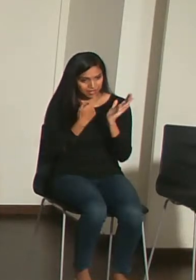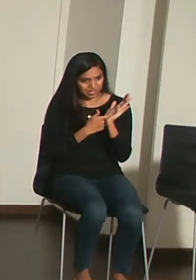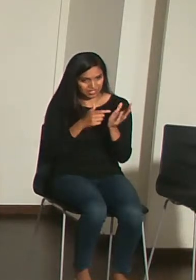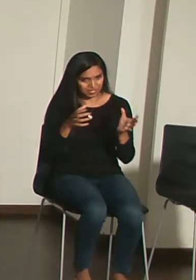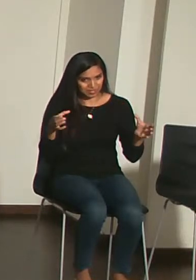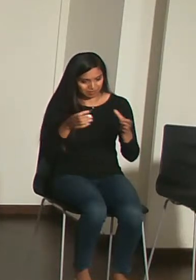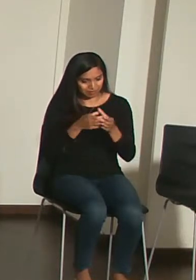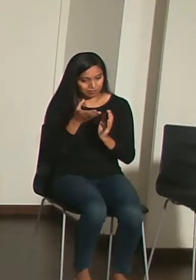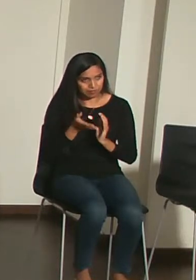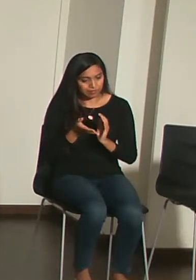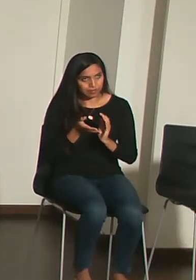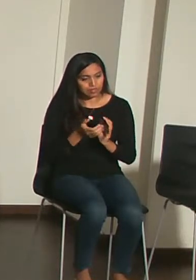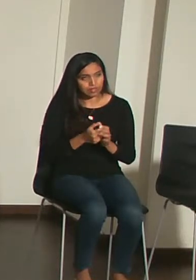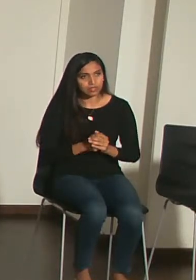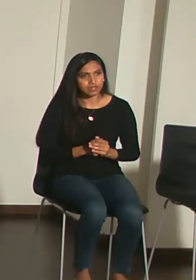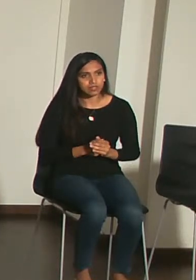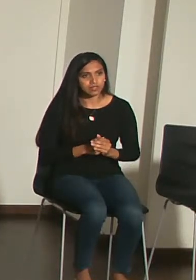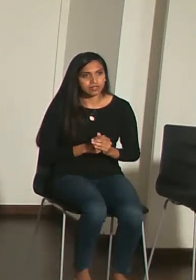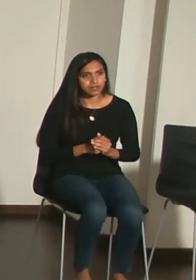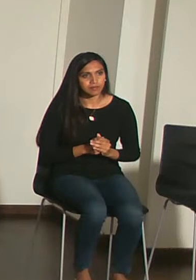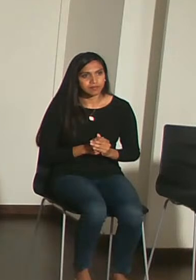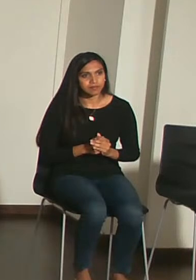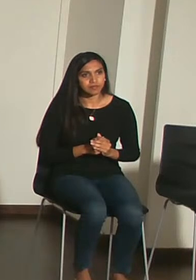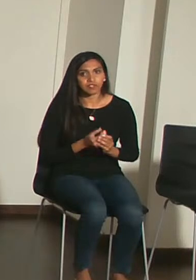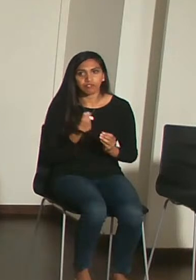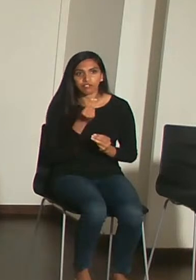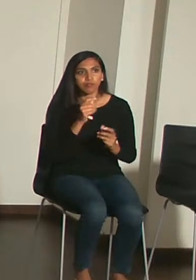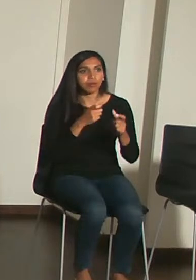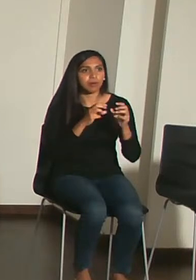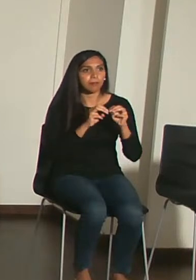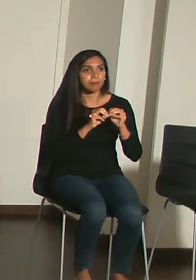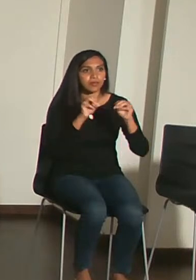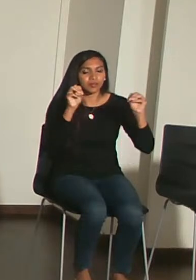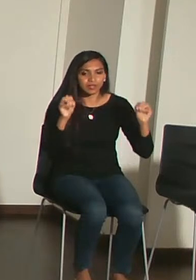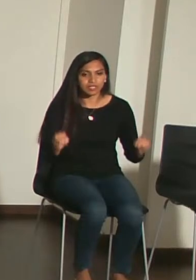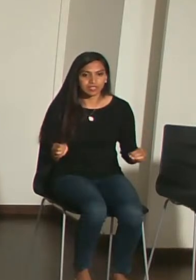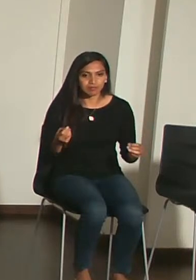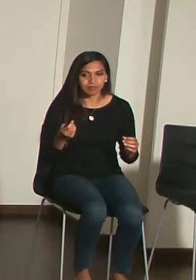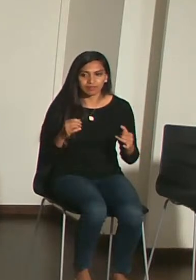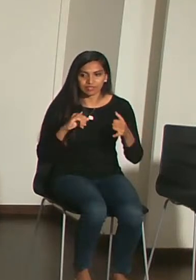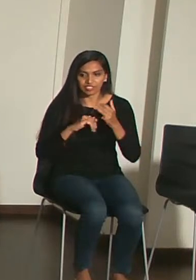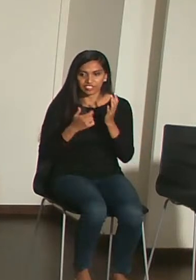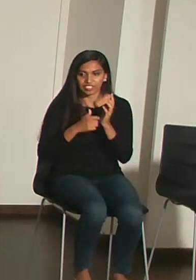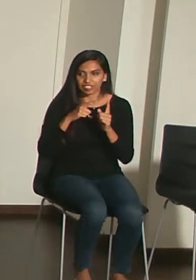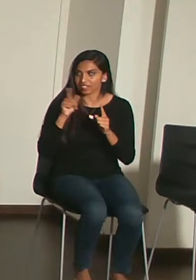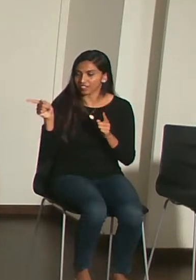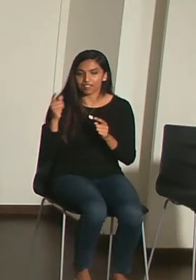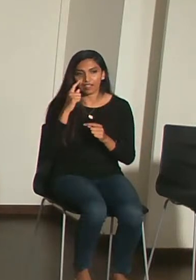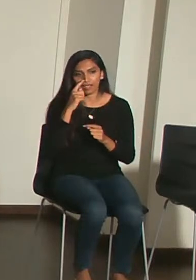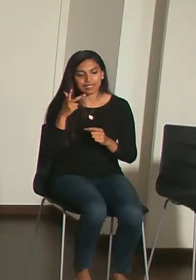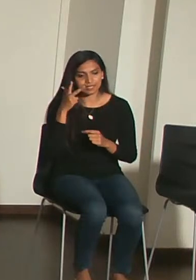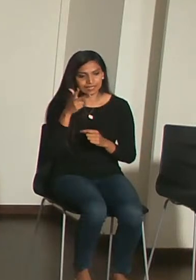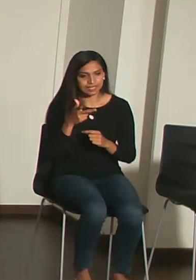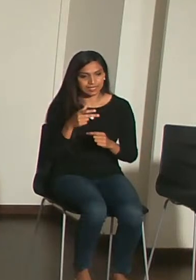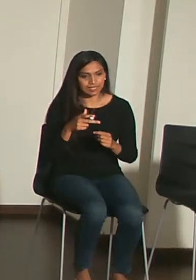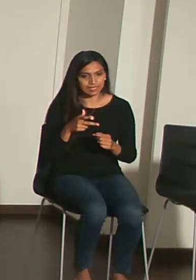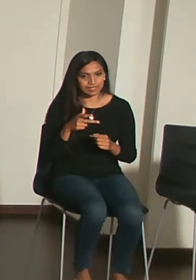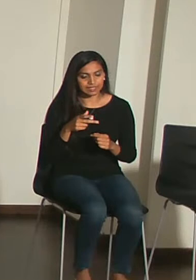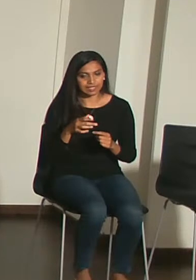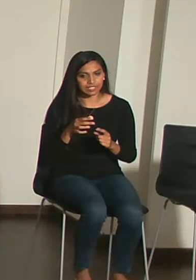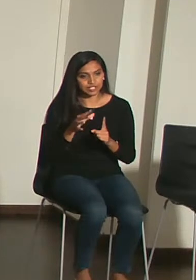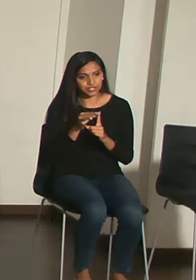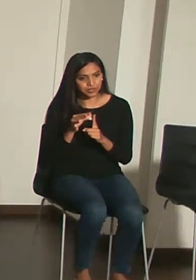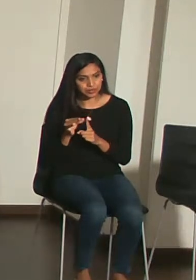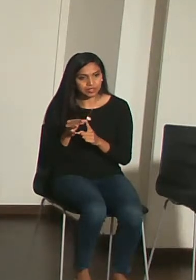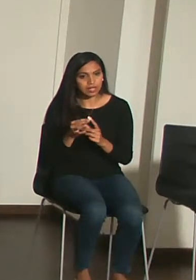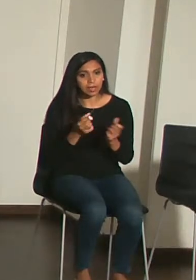And so at the Museum of Modern and Contemporary Art Sri Lanka, what we have done is all our docents, we call